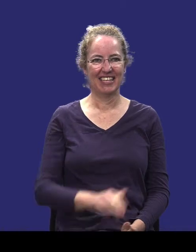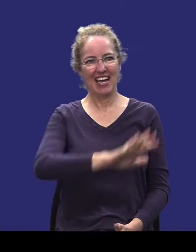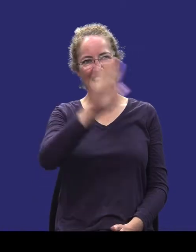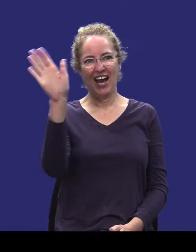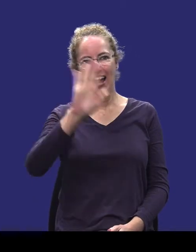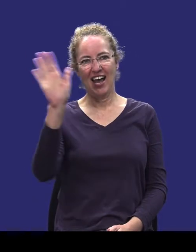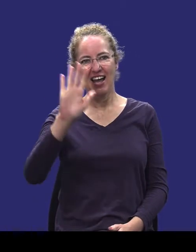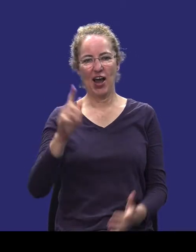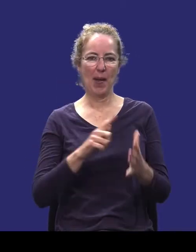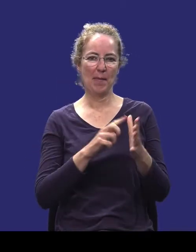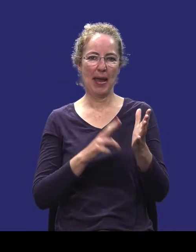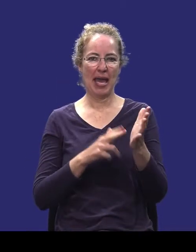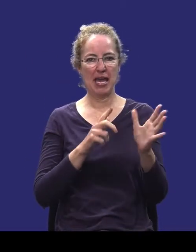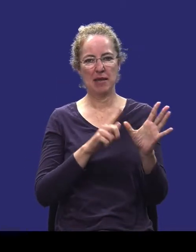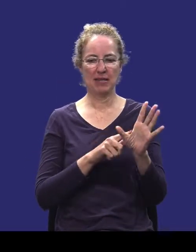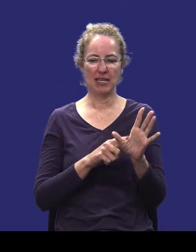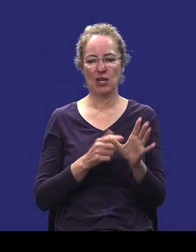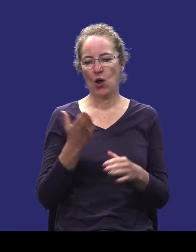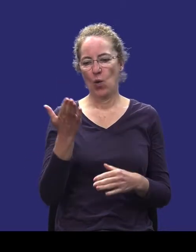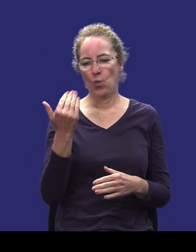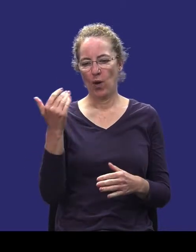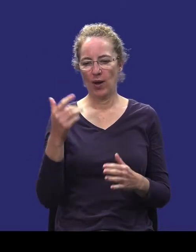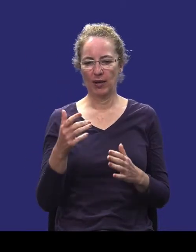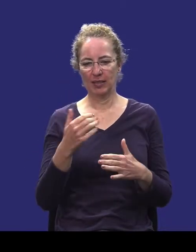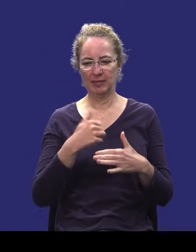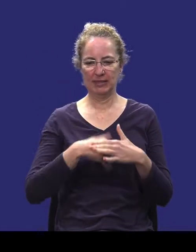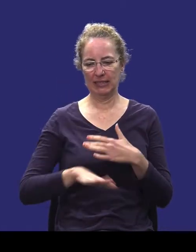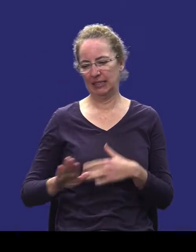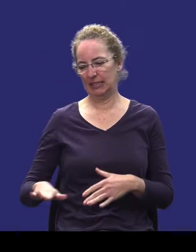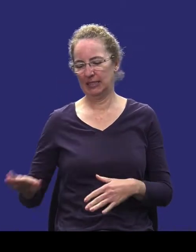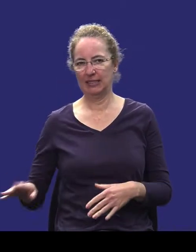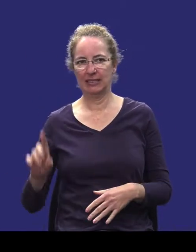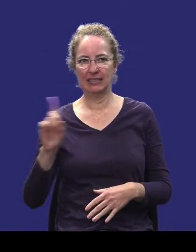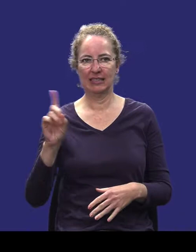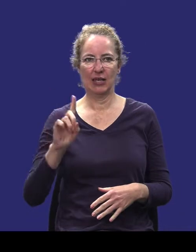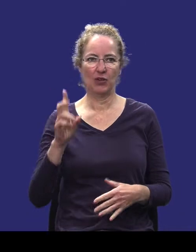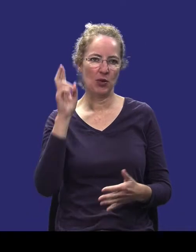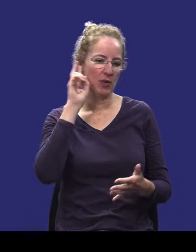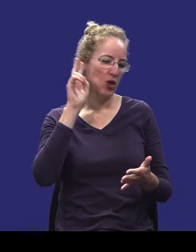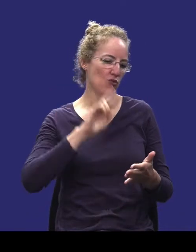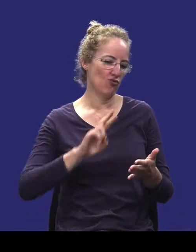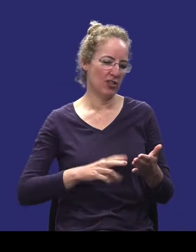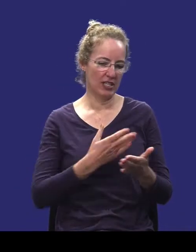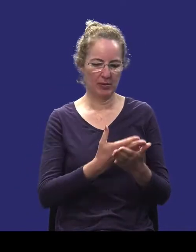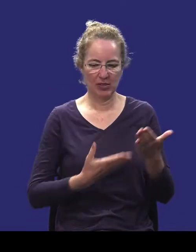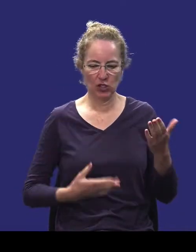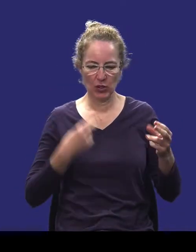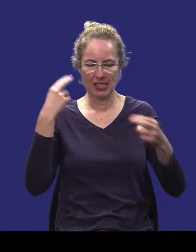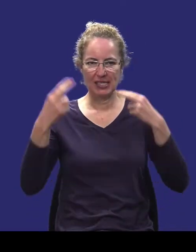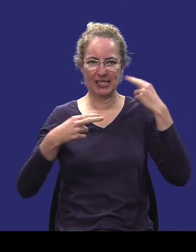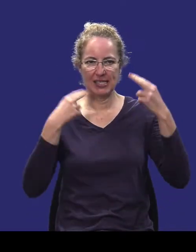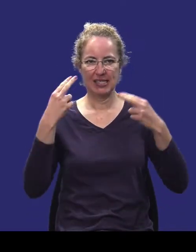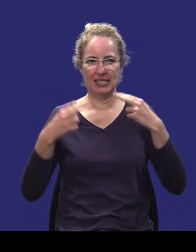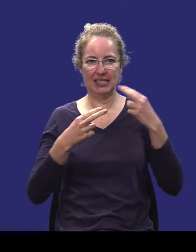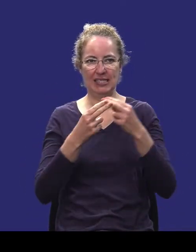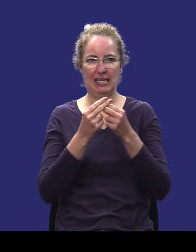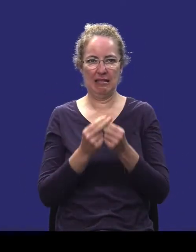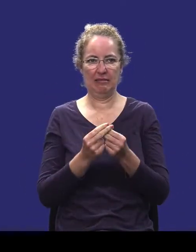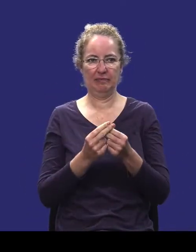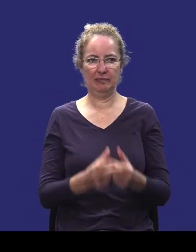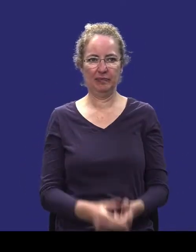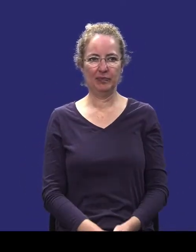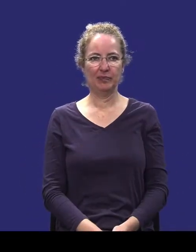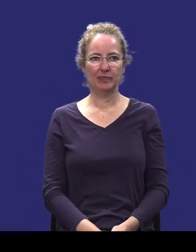Hi, I'm Amy. Welcome to INKids. Today we're going to be reading some stories and singing some songs together.